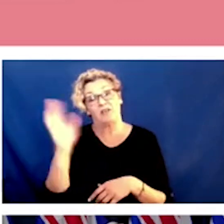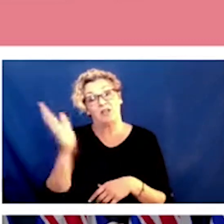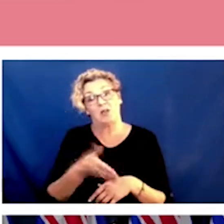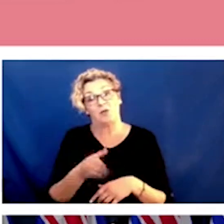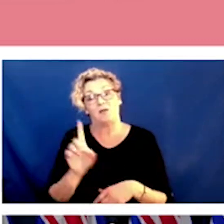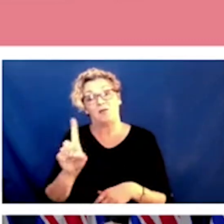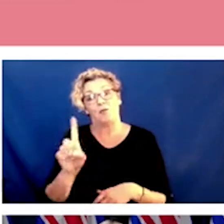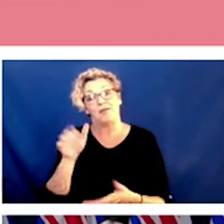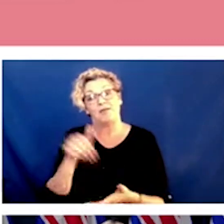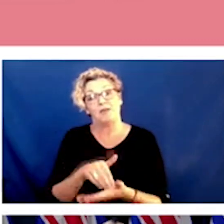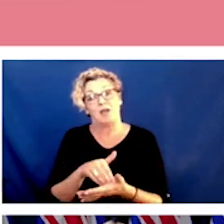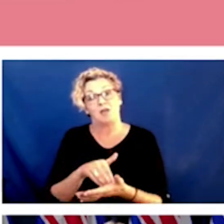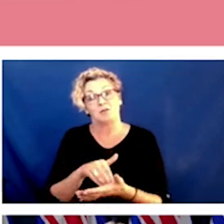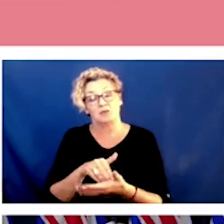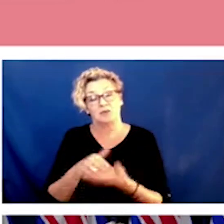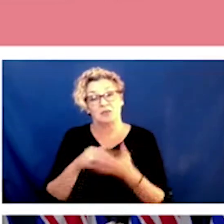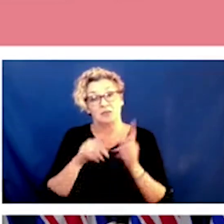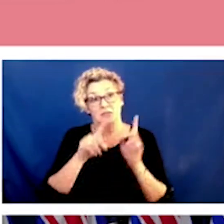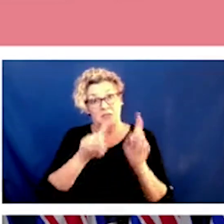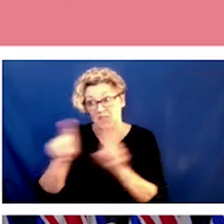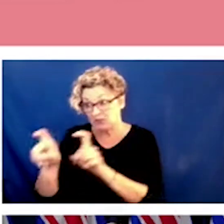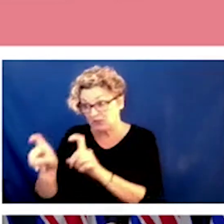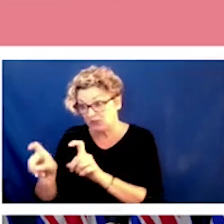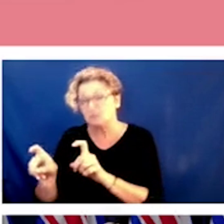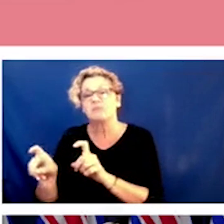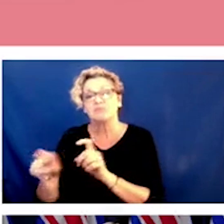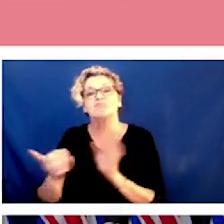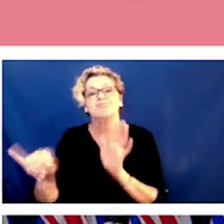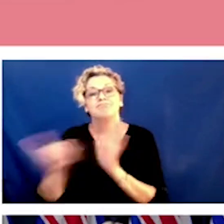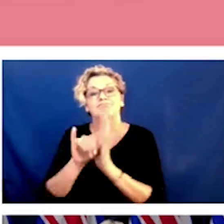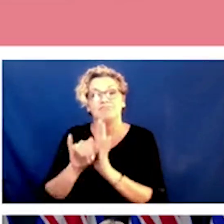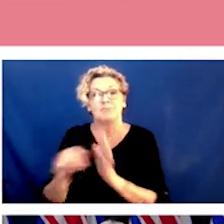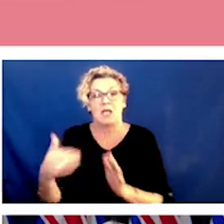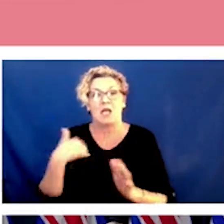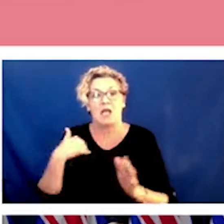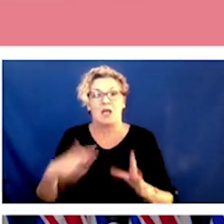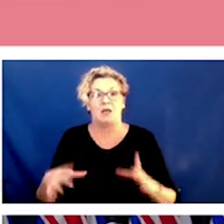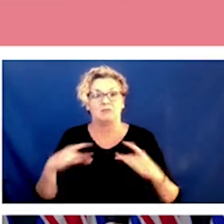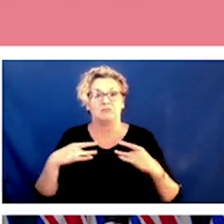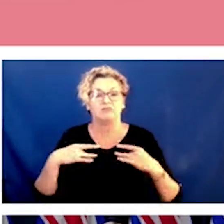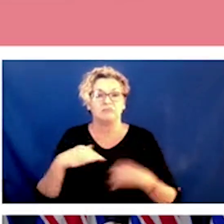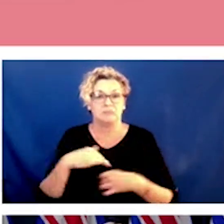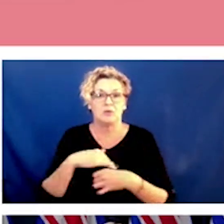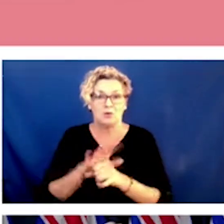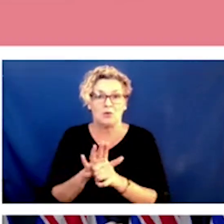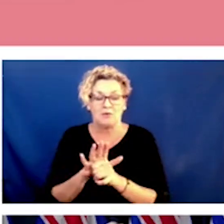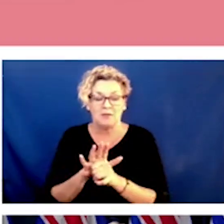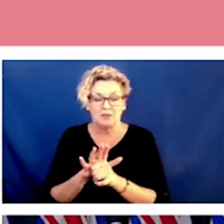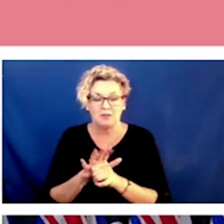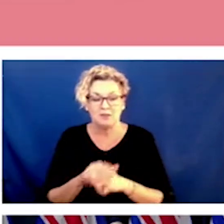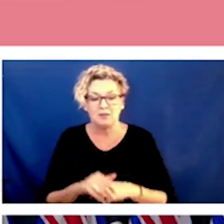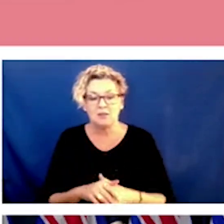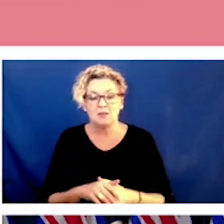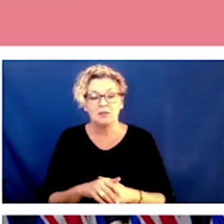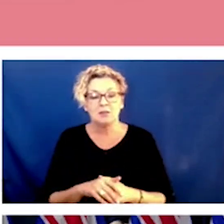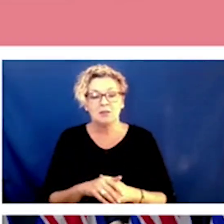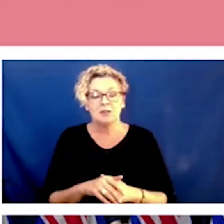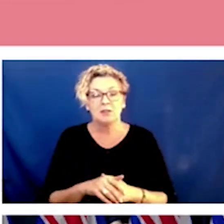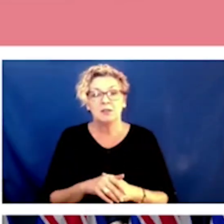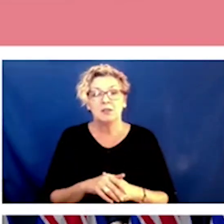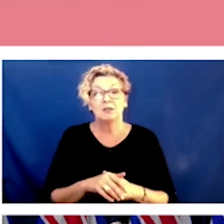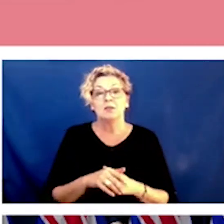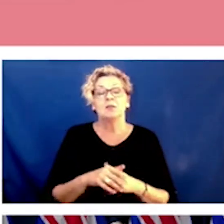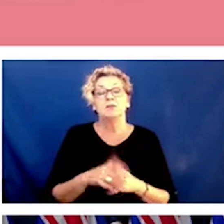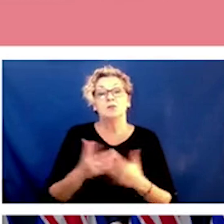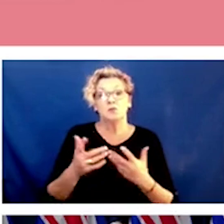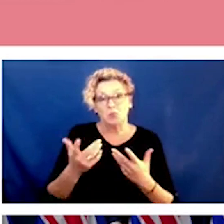having a nasopharyngeal test. And really, our rates remain low in this age group, with only 7 in 1,000